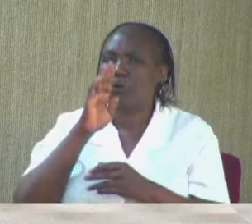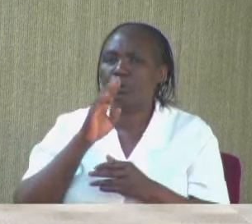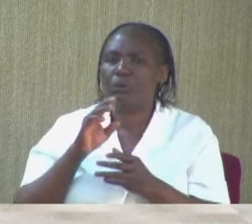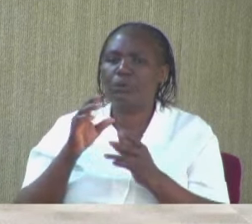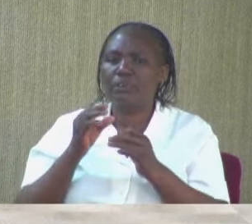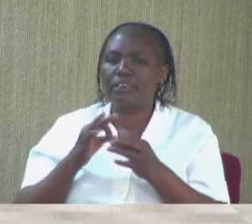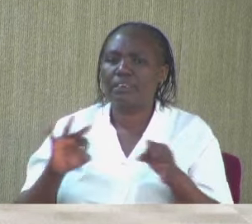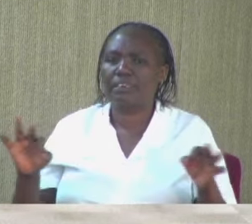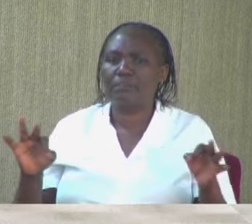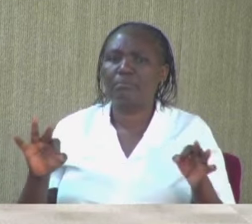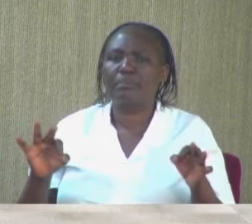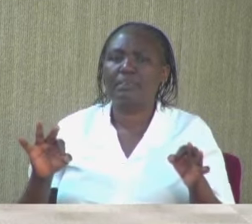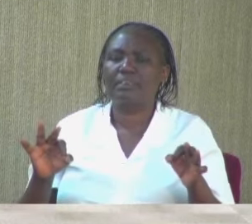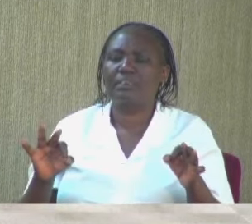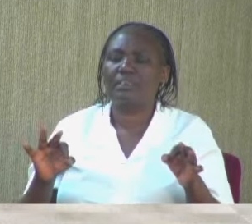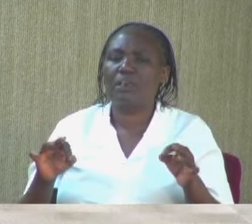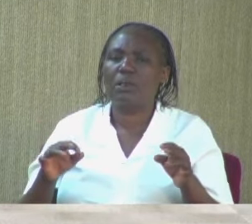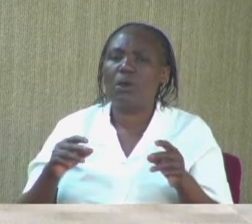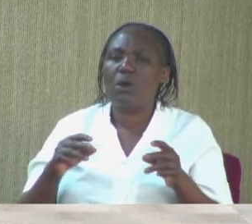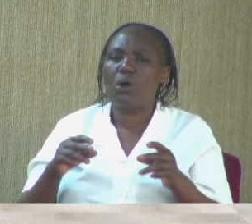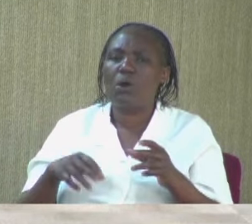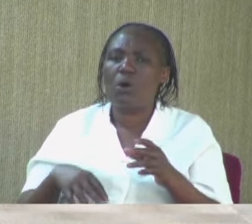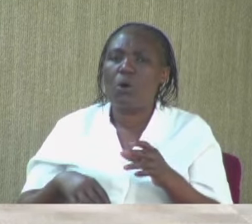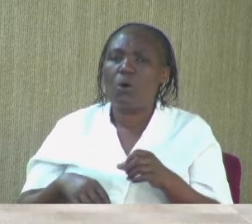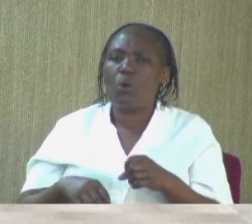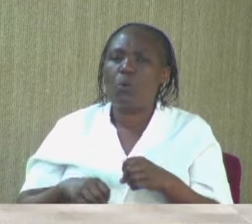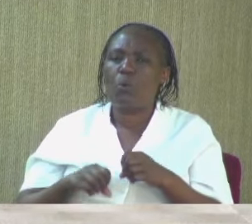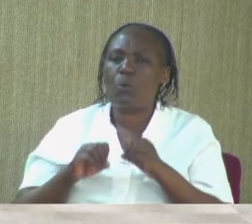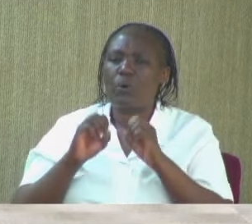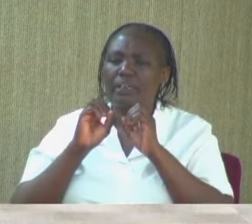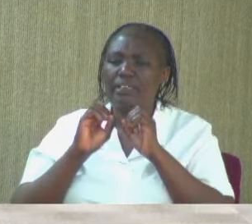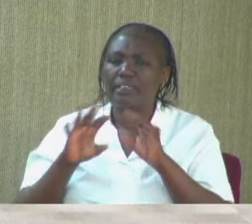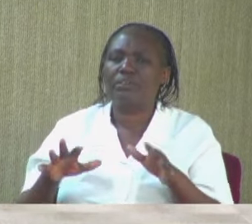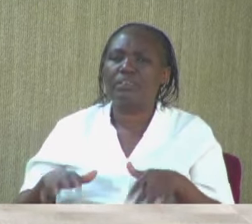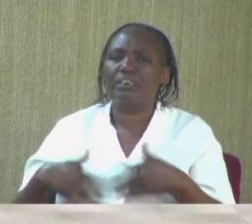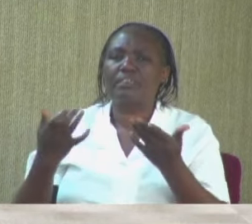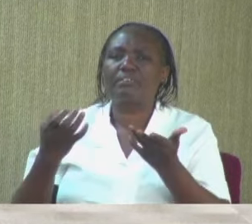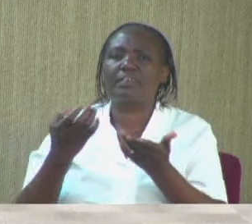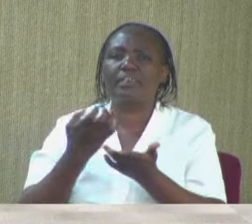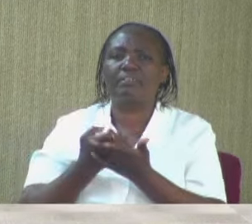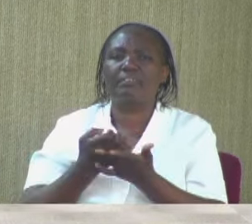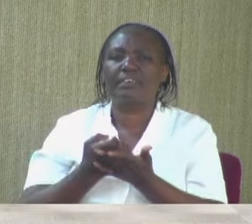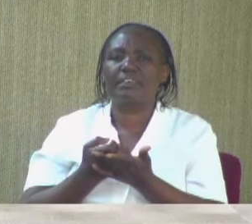credit. Did Solomon compose all the Proverbs you read?